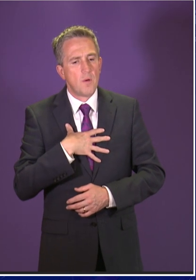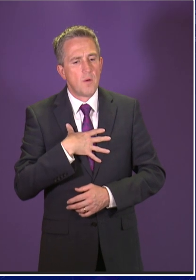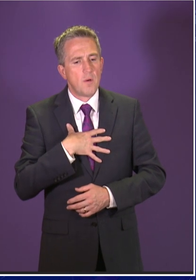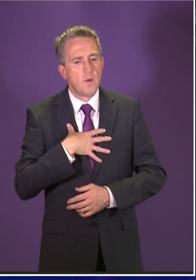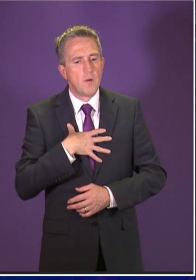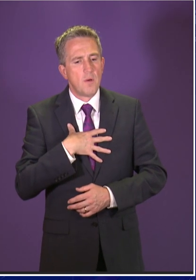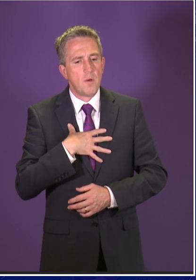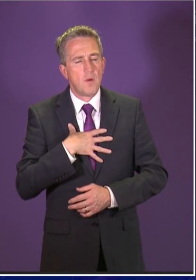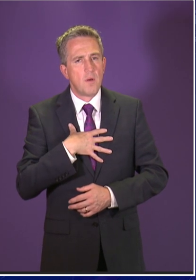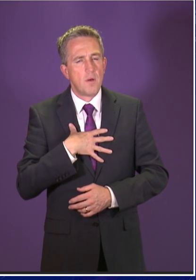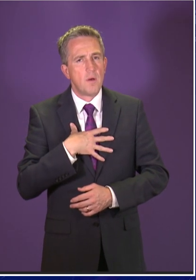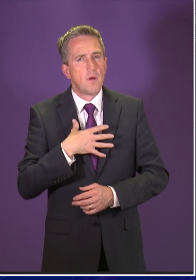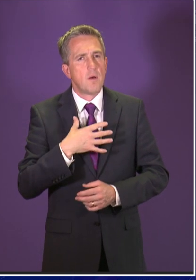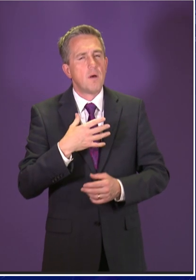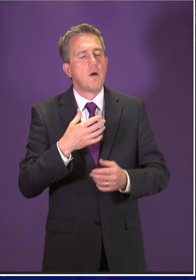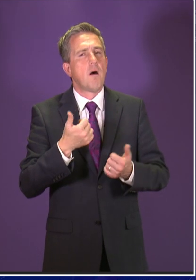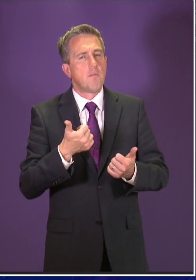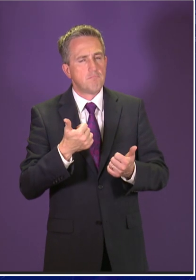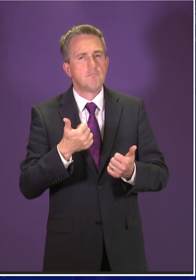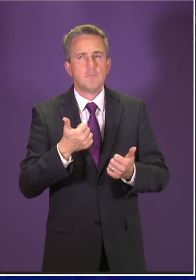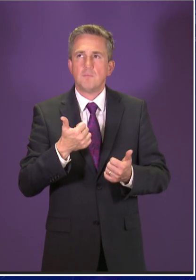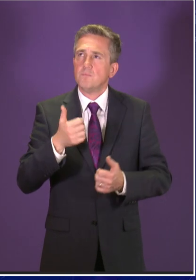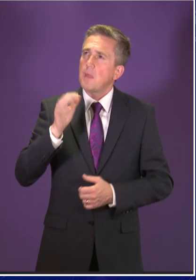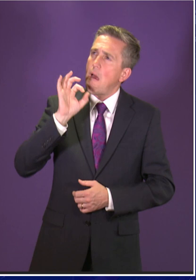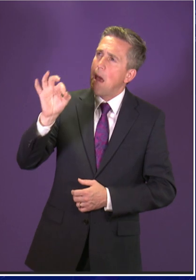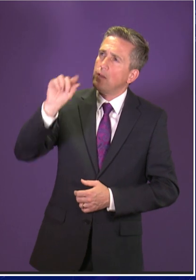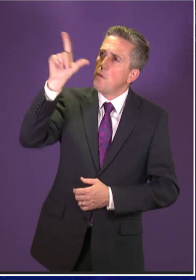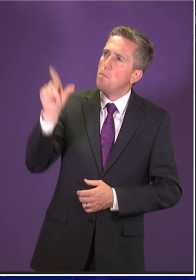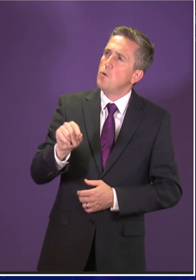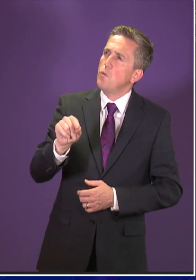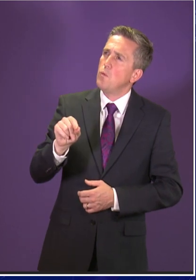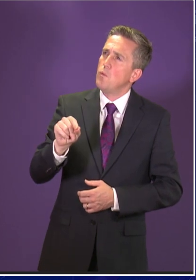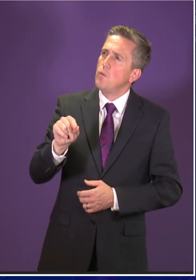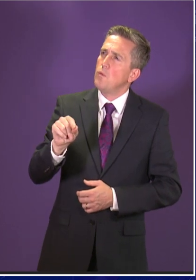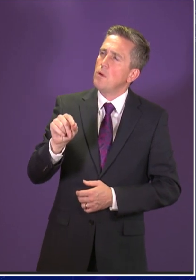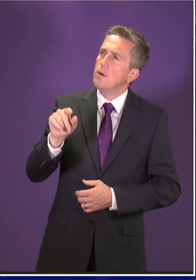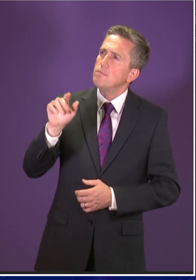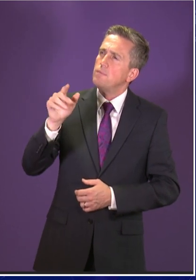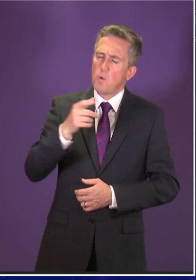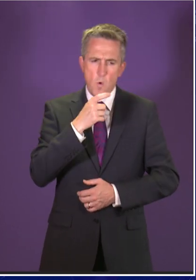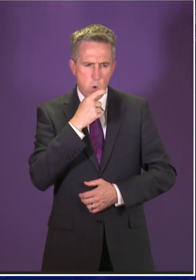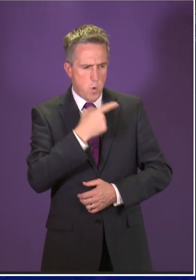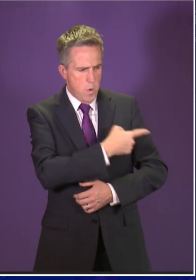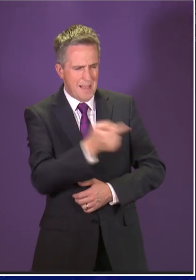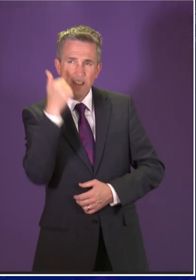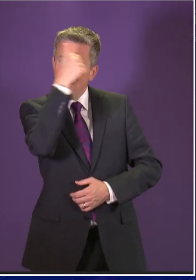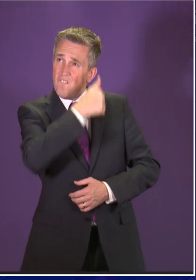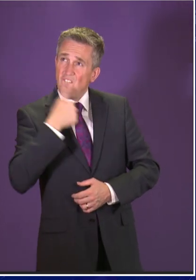Tell me, who is the fairest of them